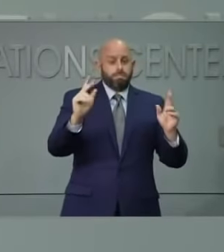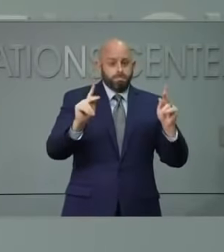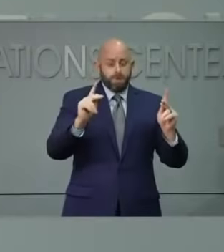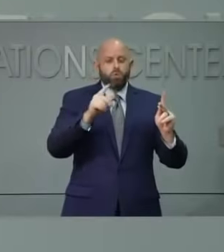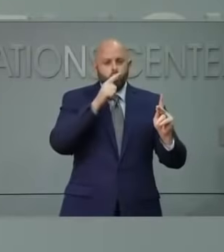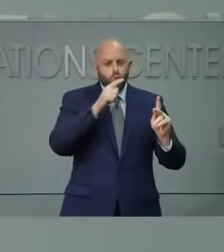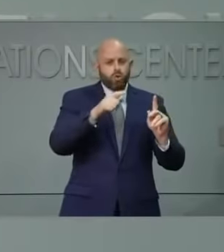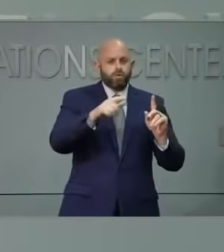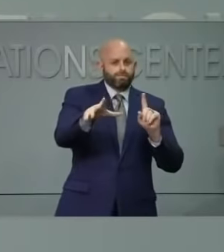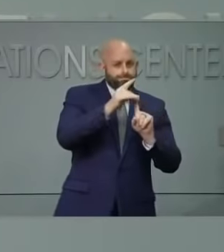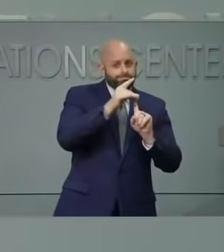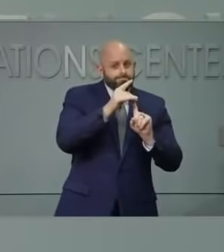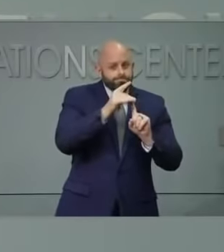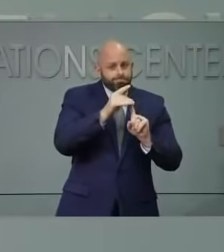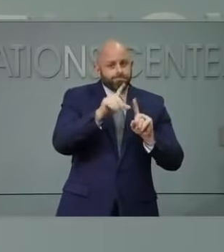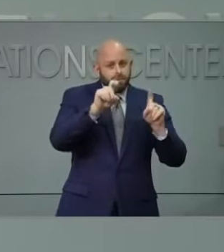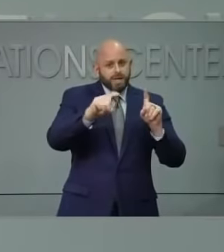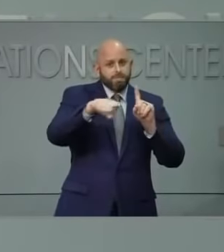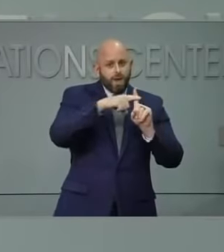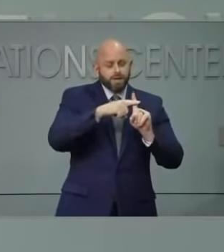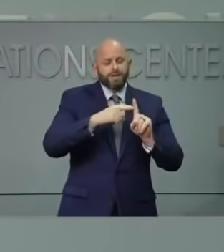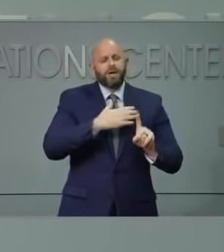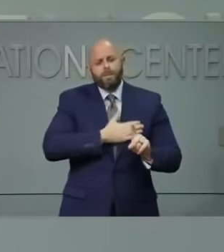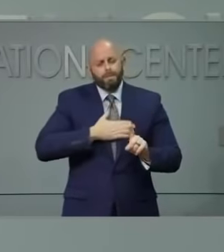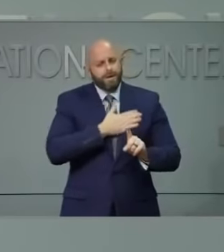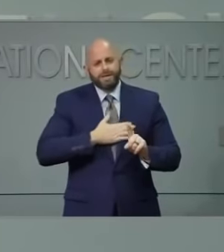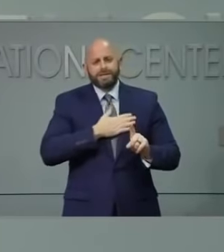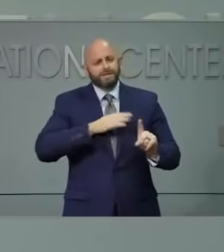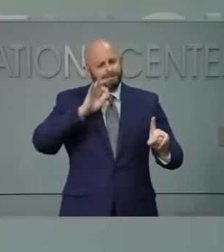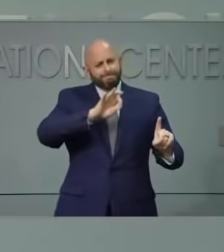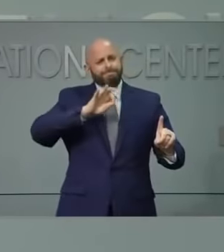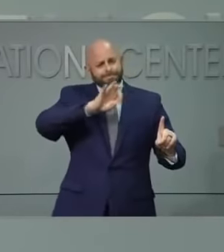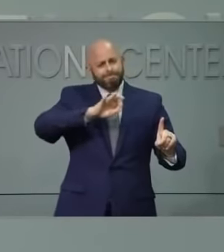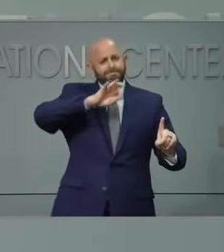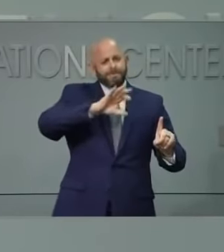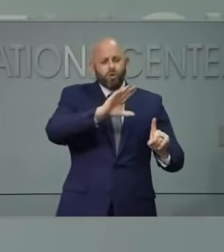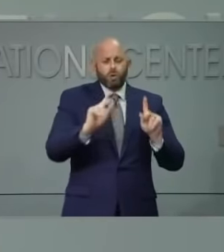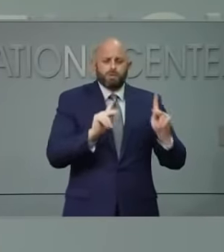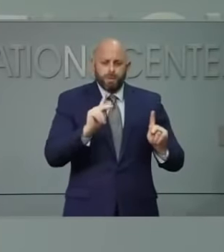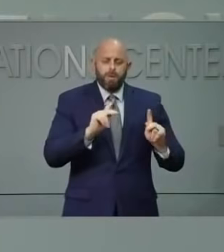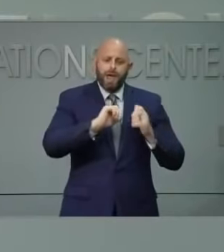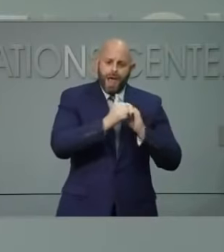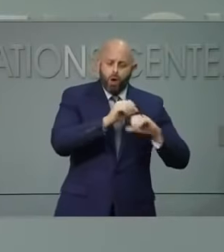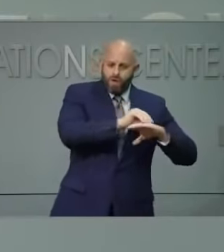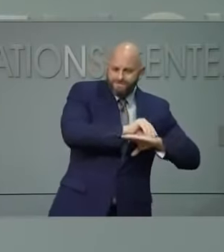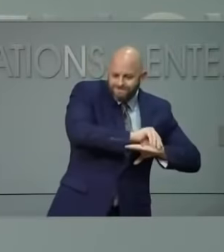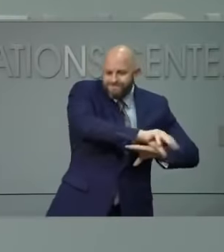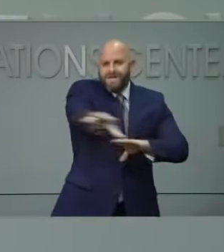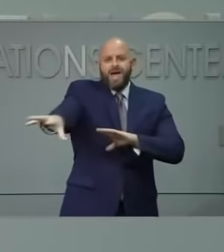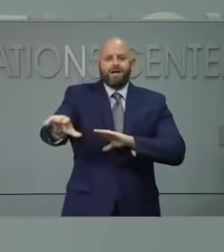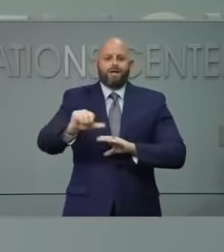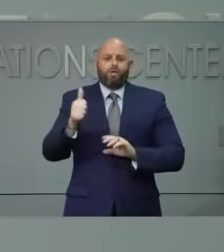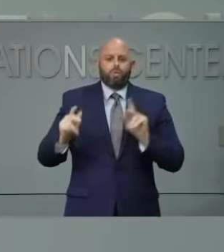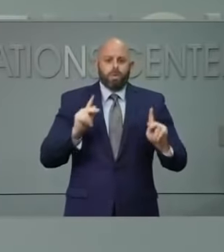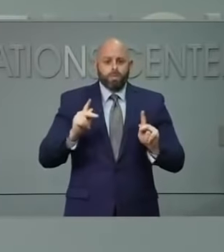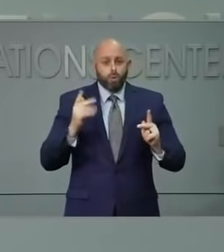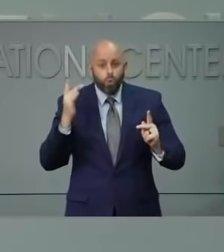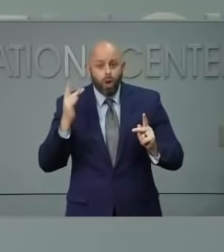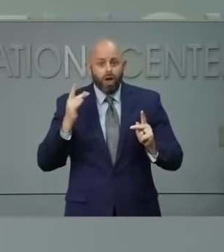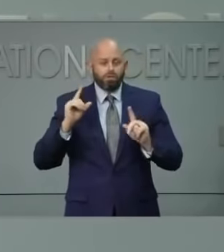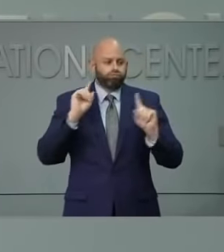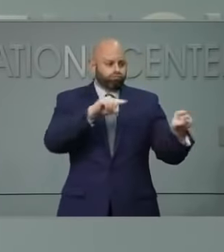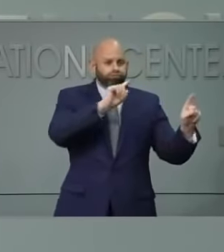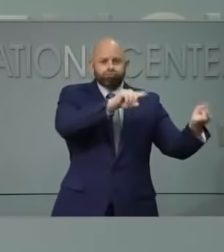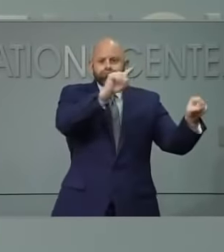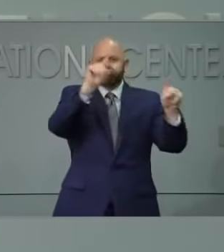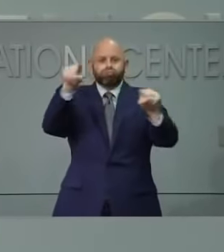Can you speak to those people specifically about their role in being in places where we are seeing